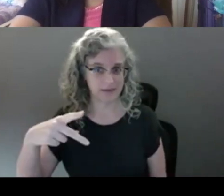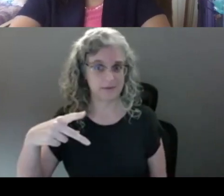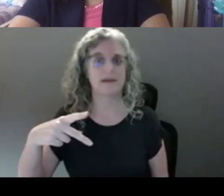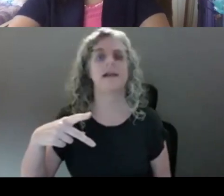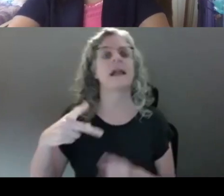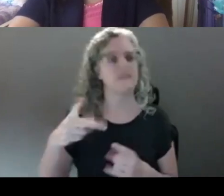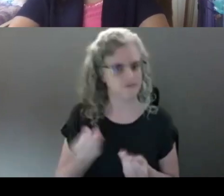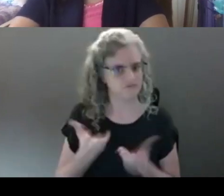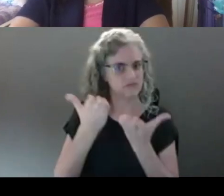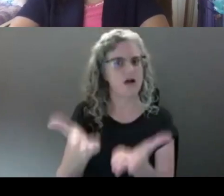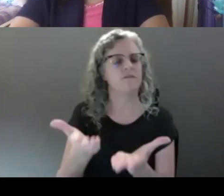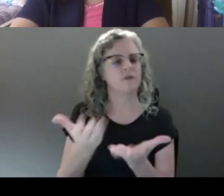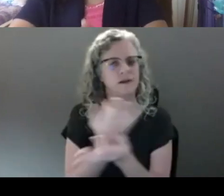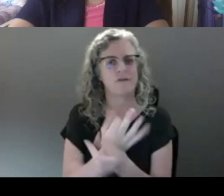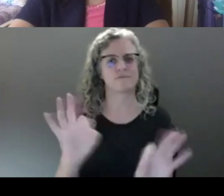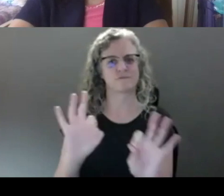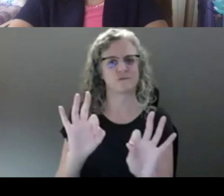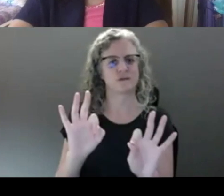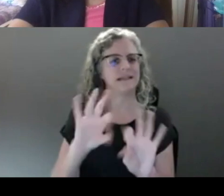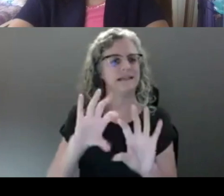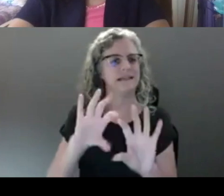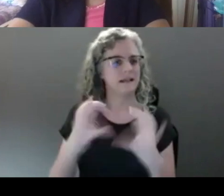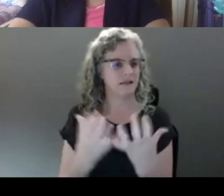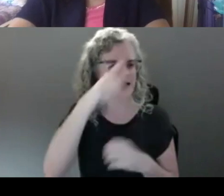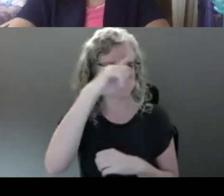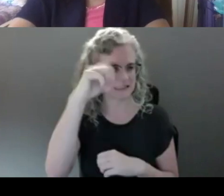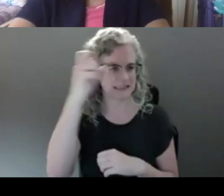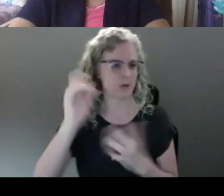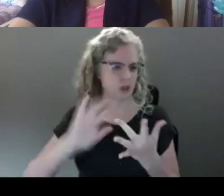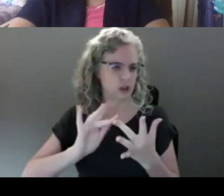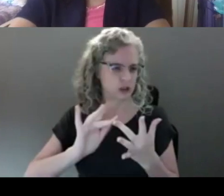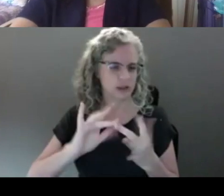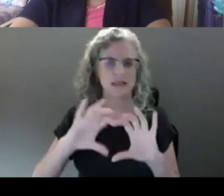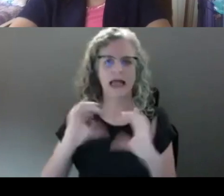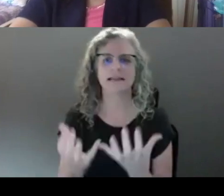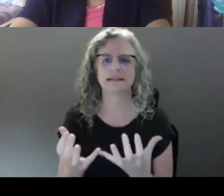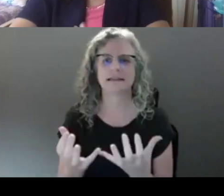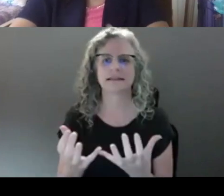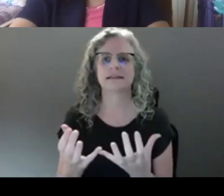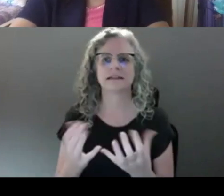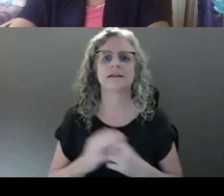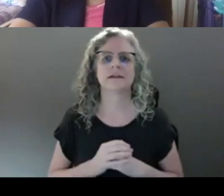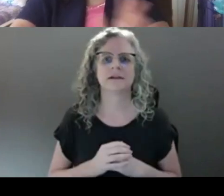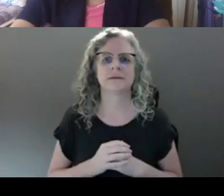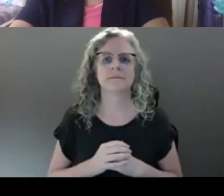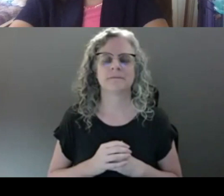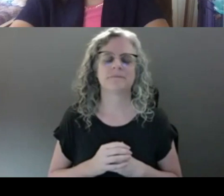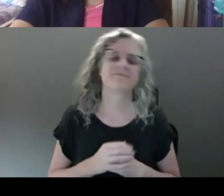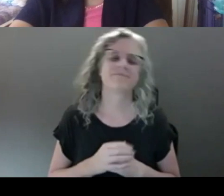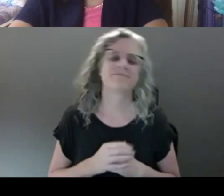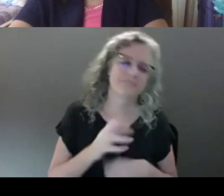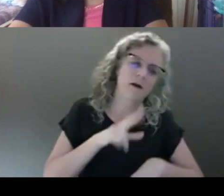movement. And unfortunately, due to everything that's going on, a lot of these events have had to shift